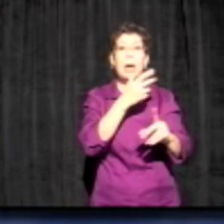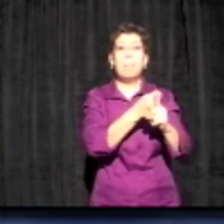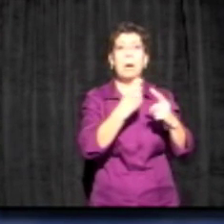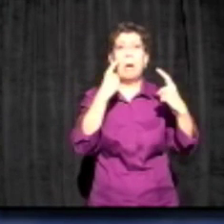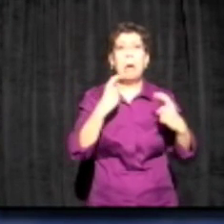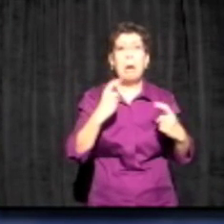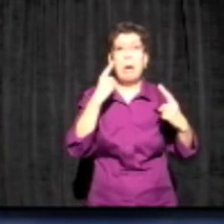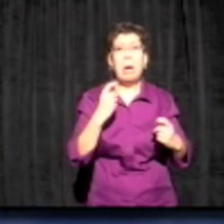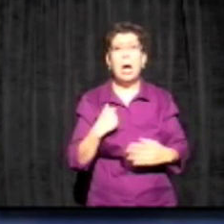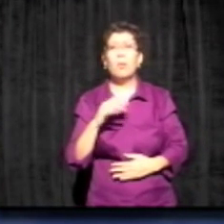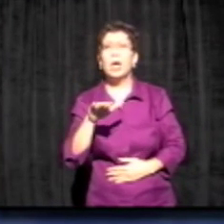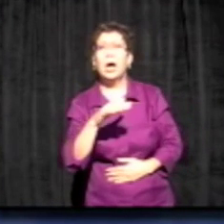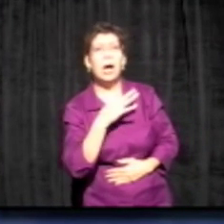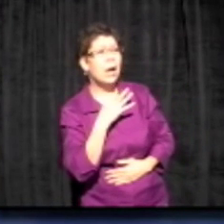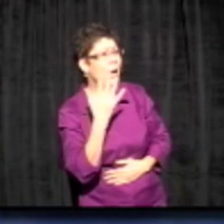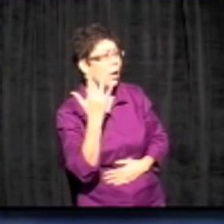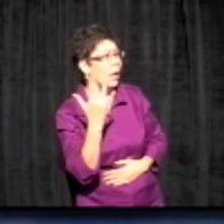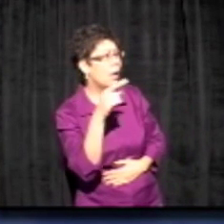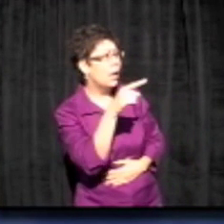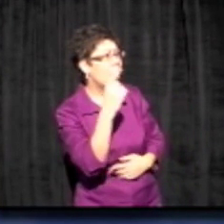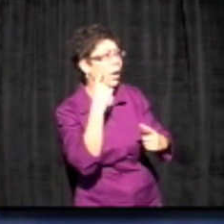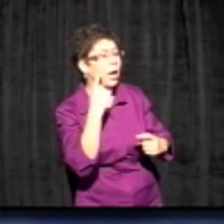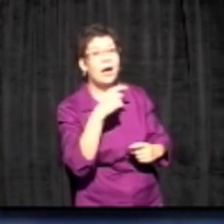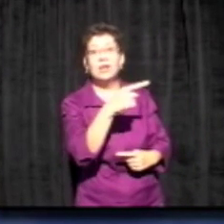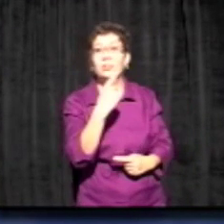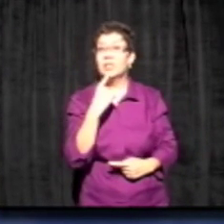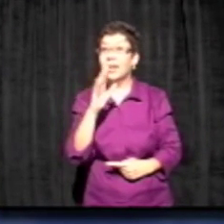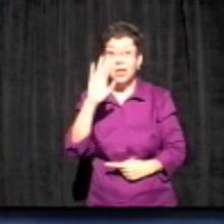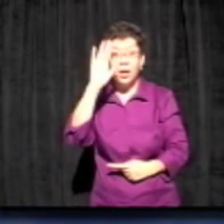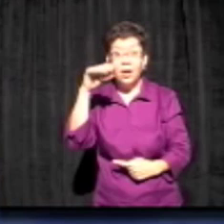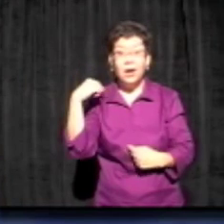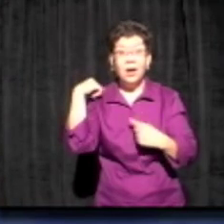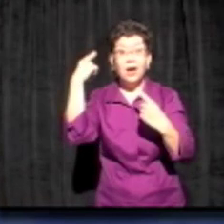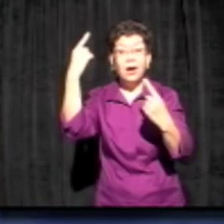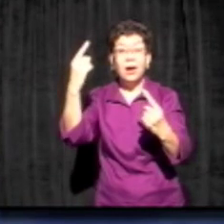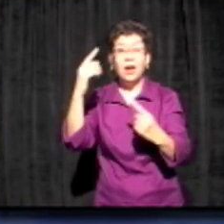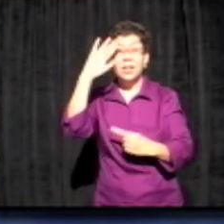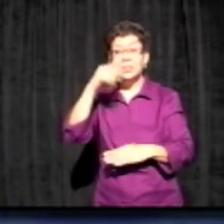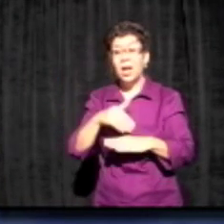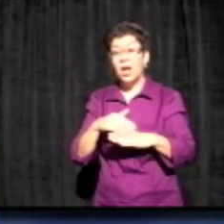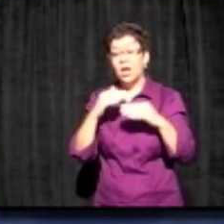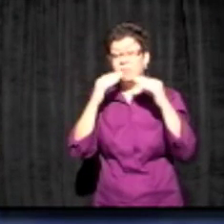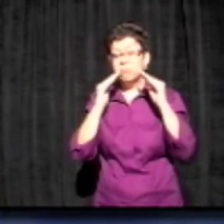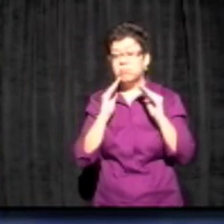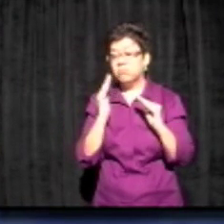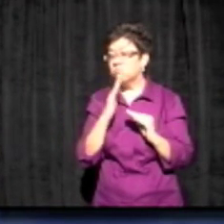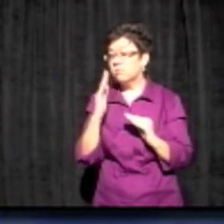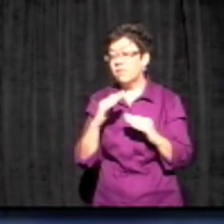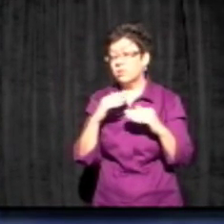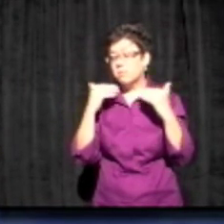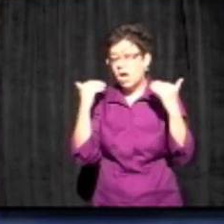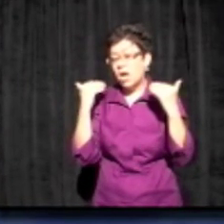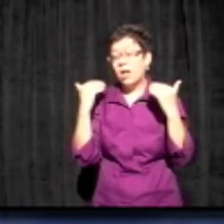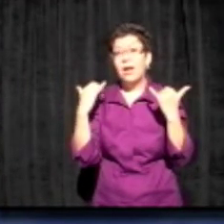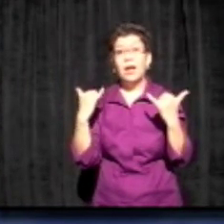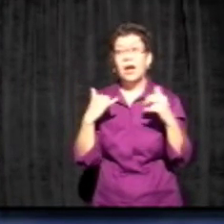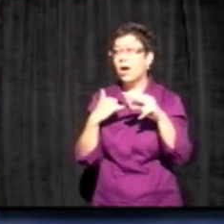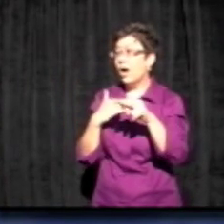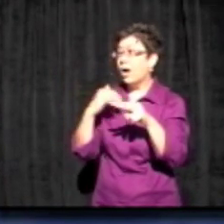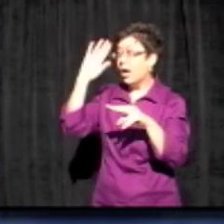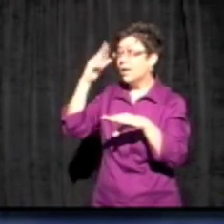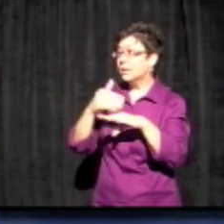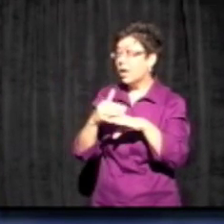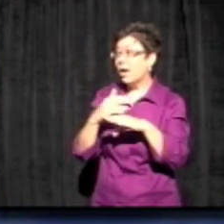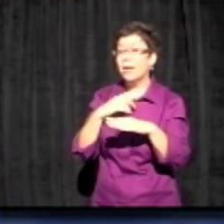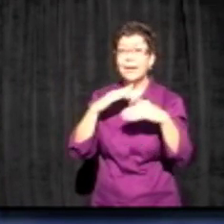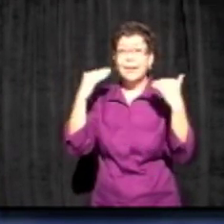asked her why she was crying, she explained her son hadn't smiled in years, and he was smiling now and looking over at